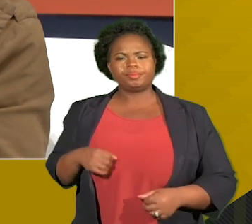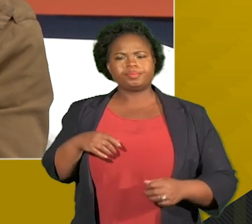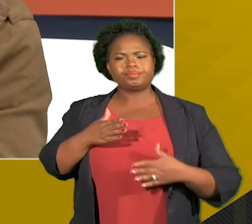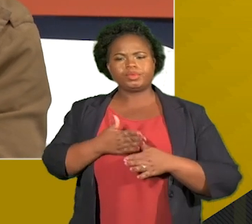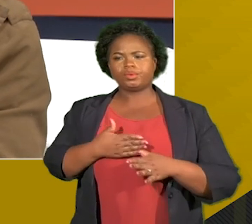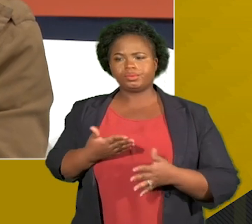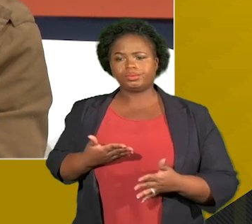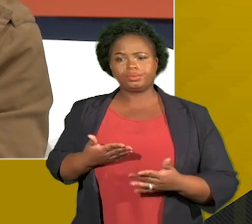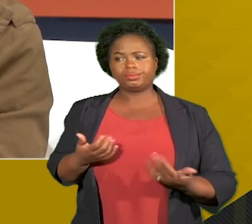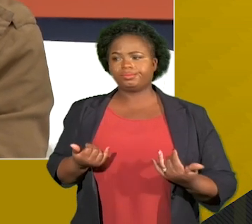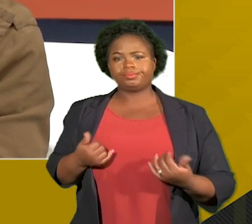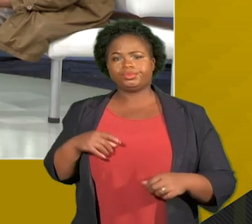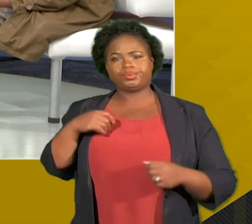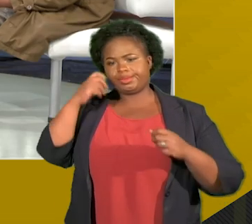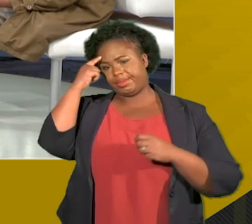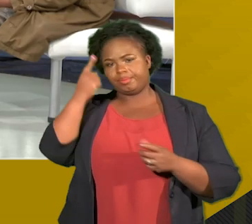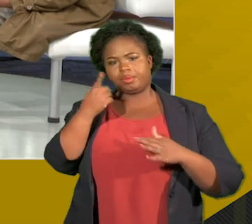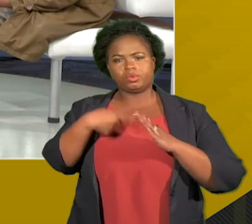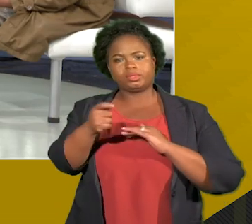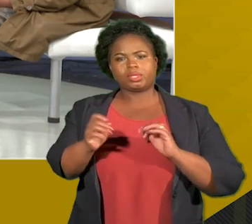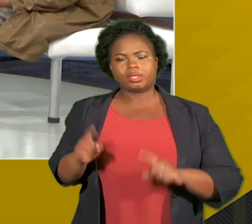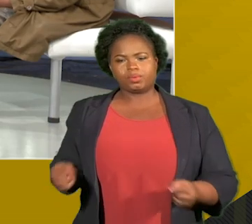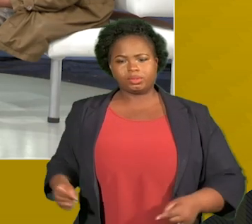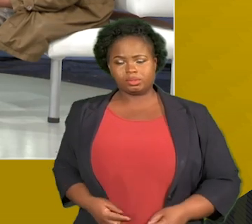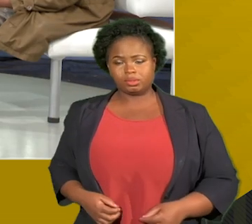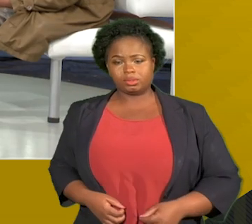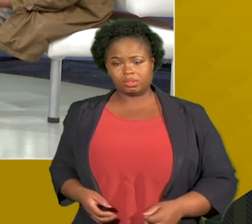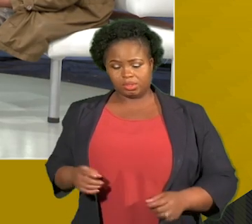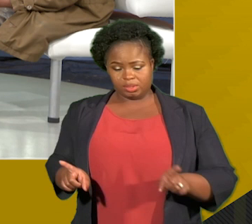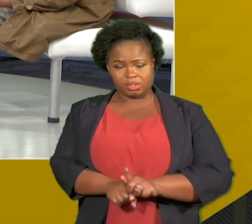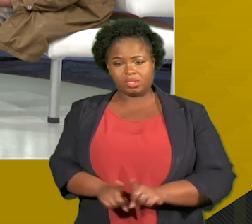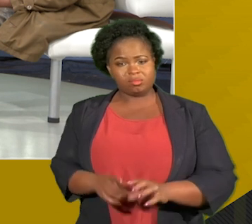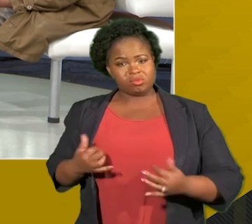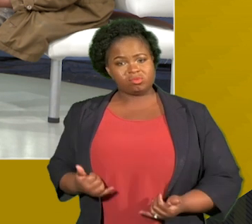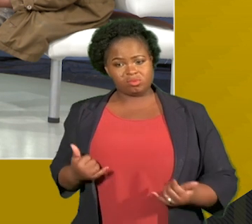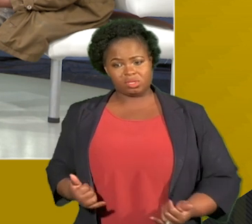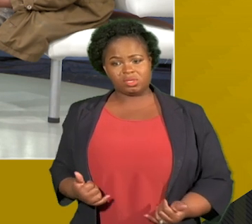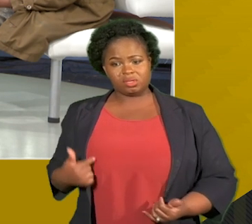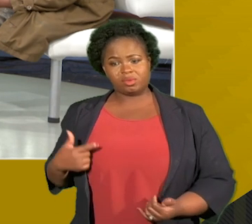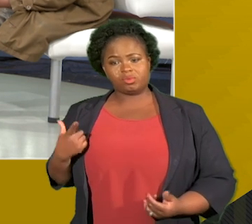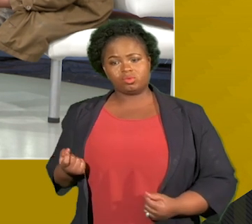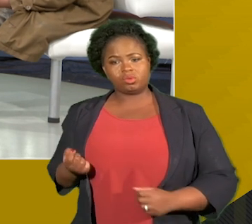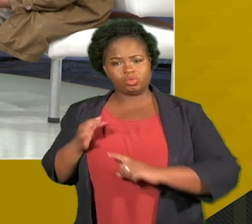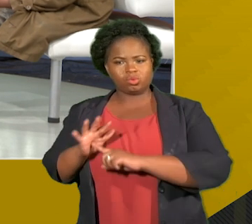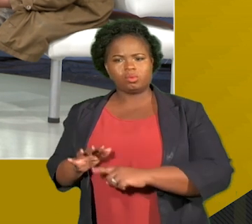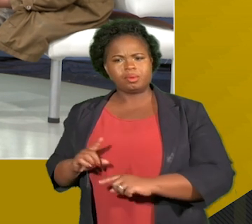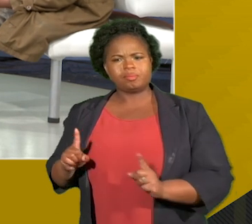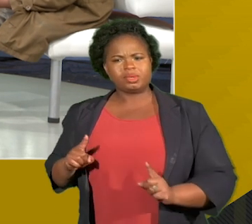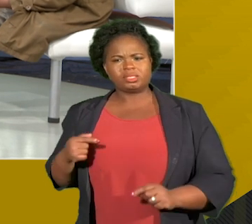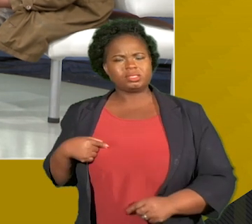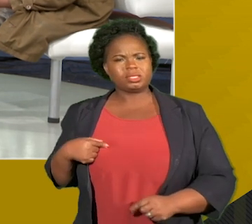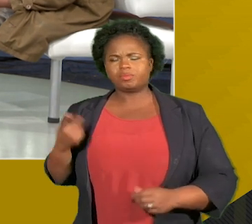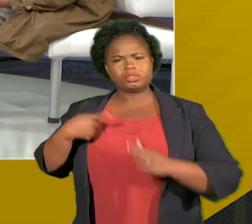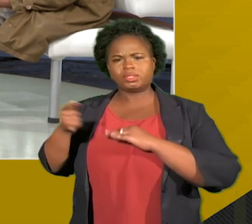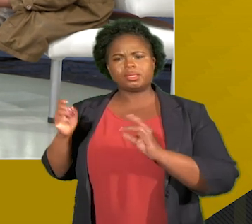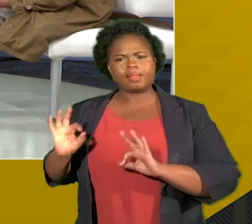not today anyway, by the way, and there's not even one work that I'm putting for sale